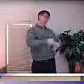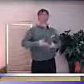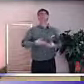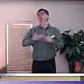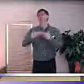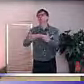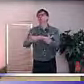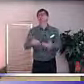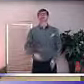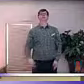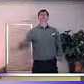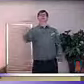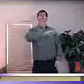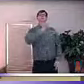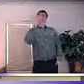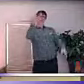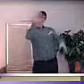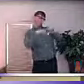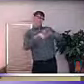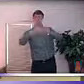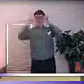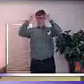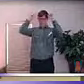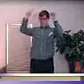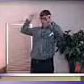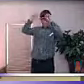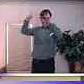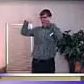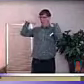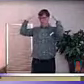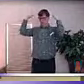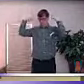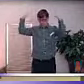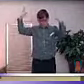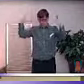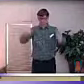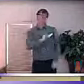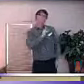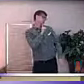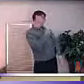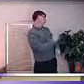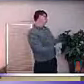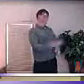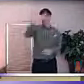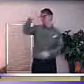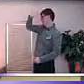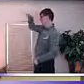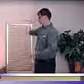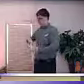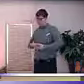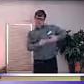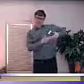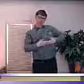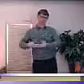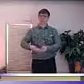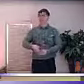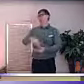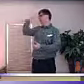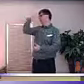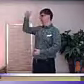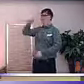born, we are infused with wonder and curiosity, aren't we? Have you ever seen a baby look at their hand for the